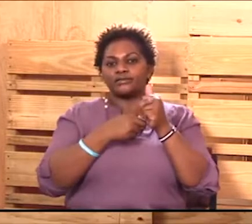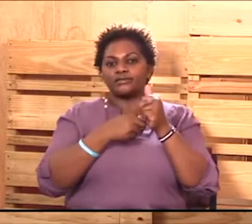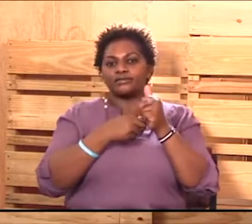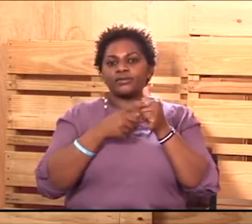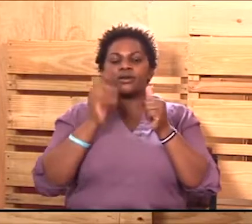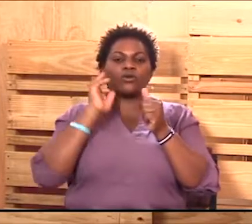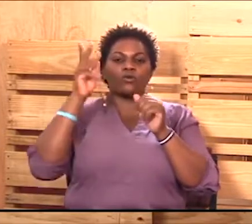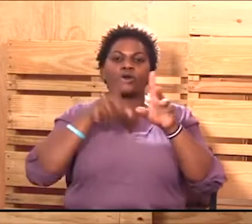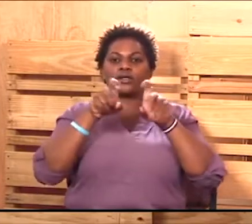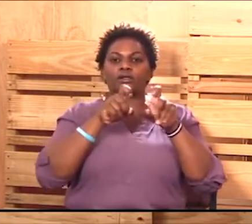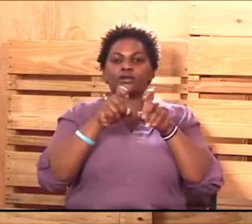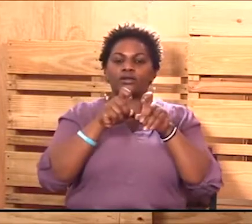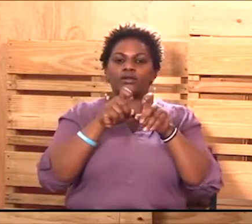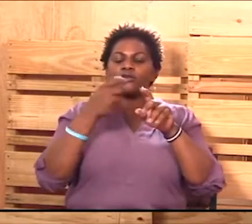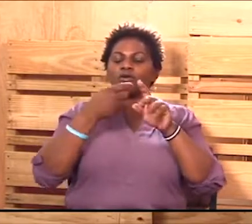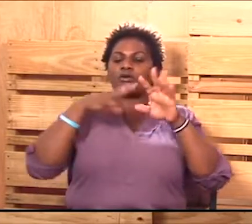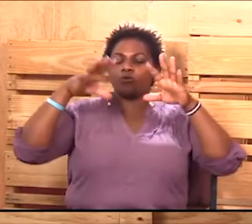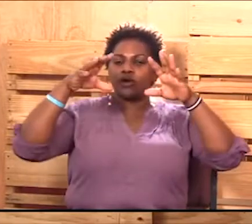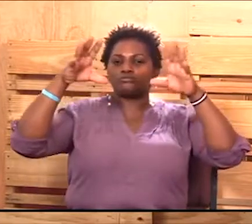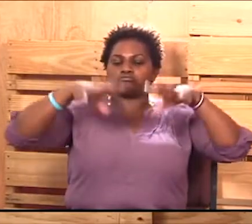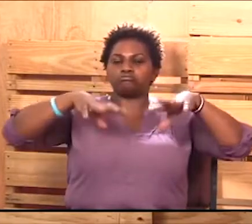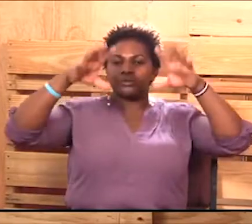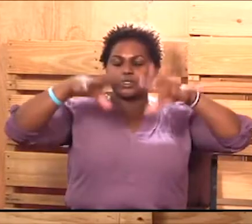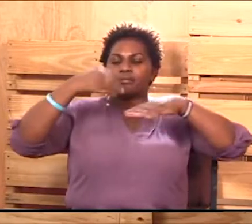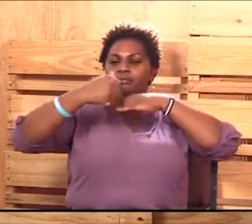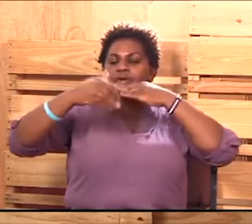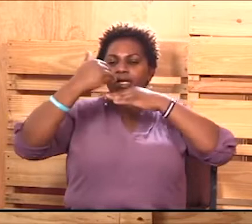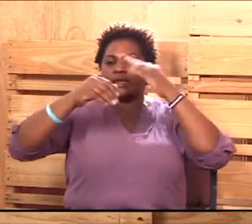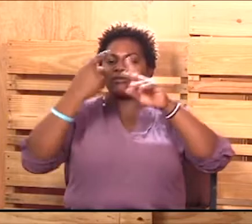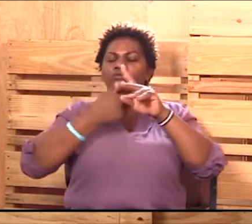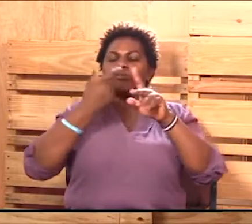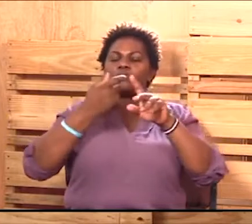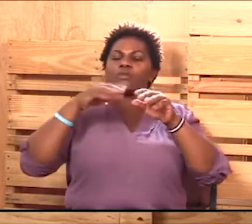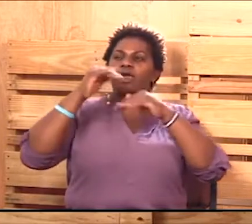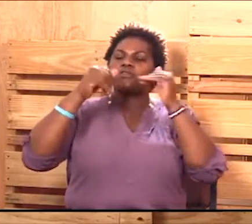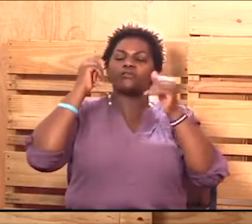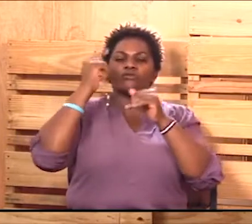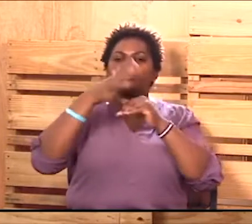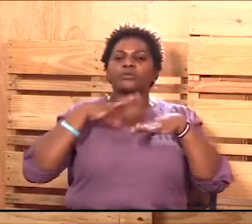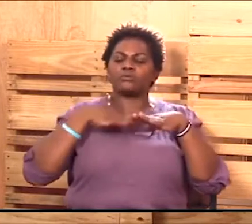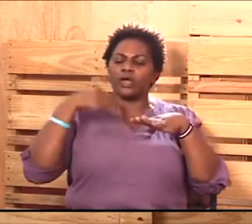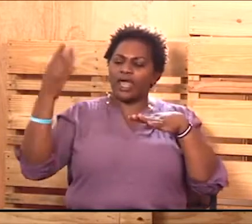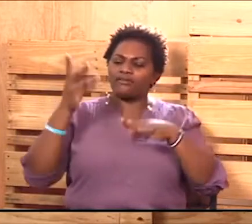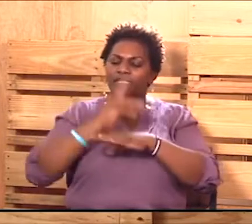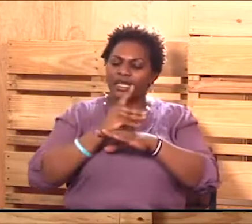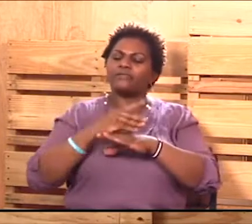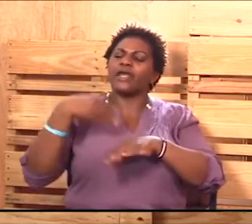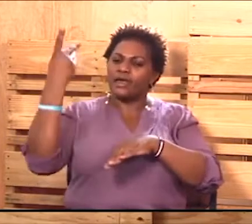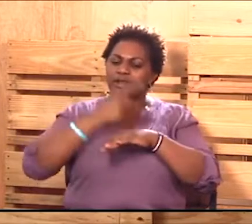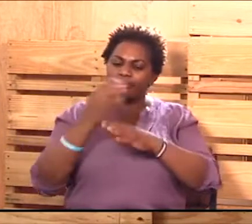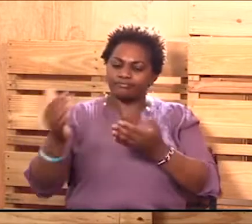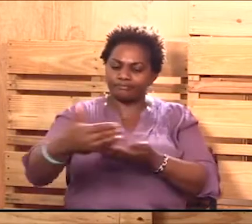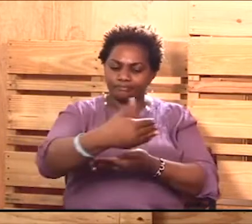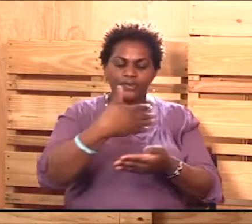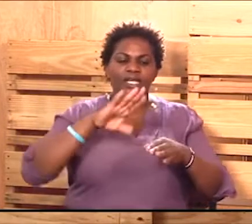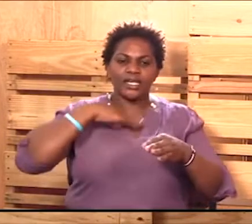I will rain bread from heaven for you. The people are to go out each day and gather enough for that day.